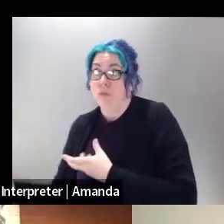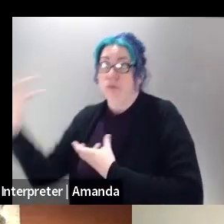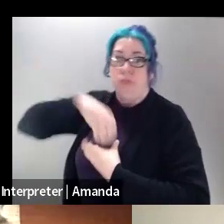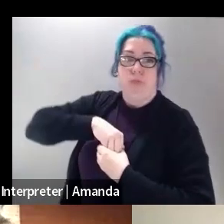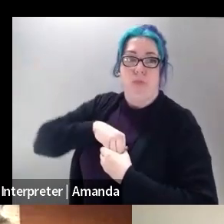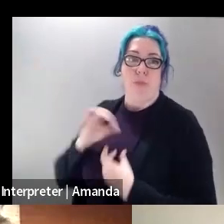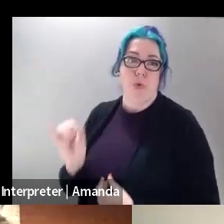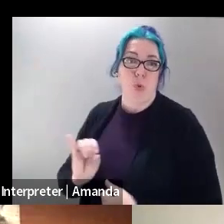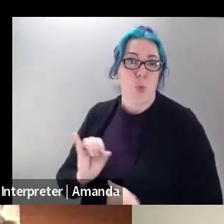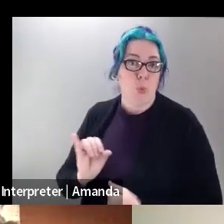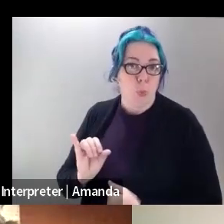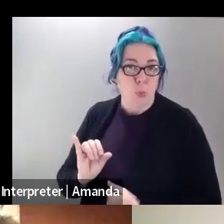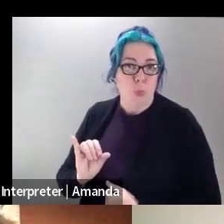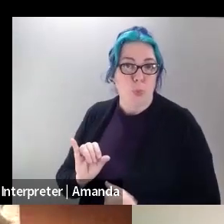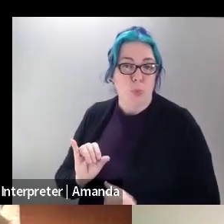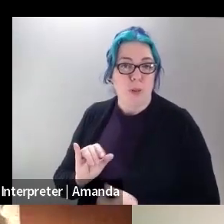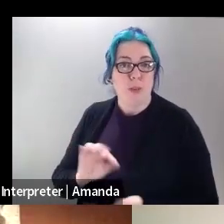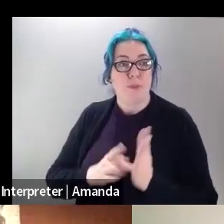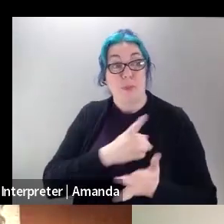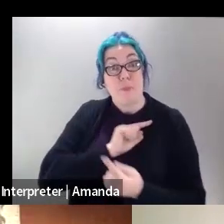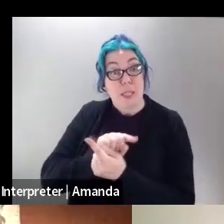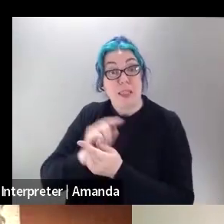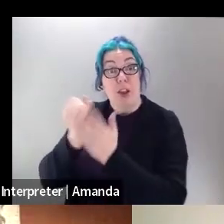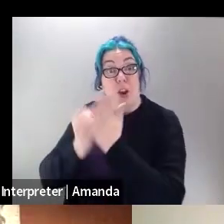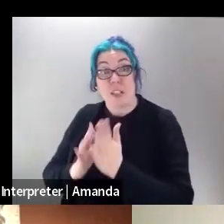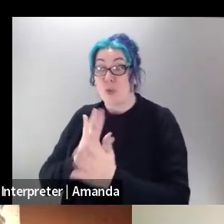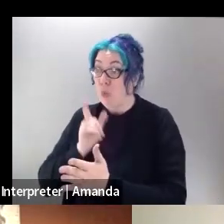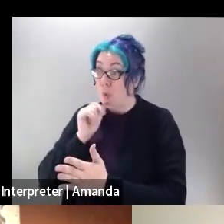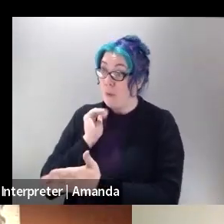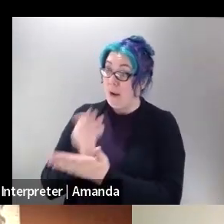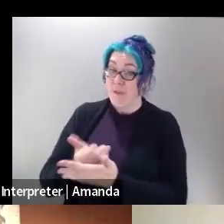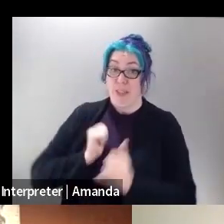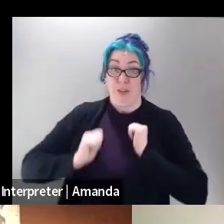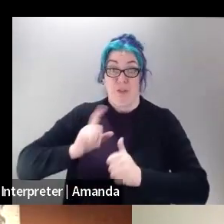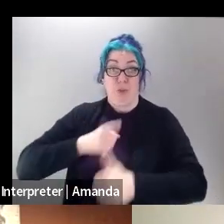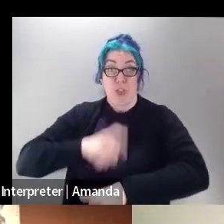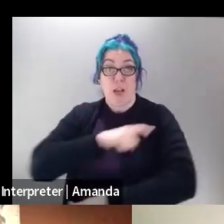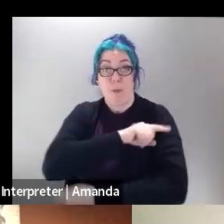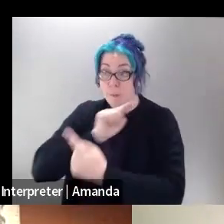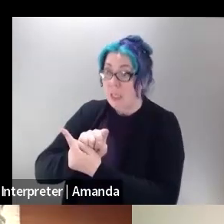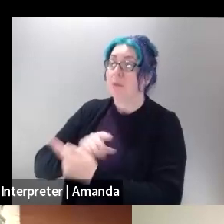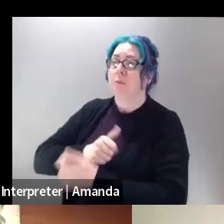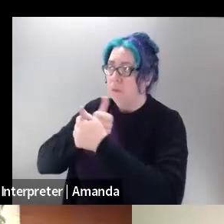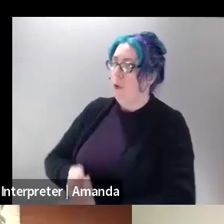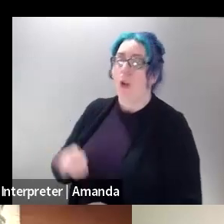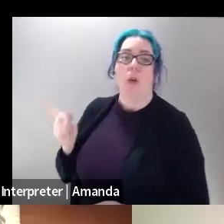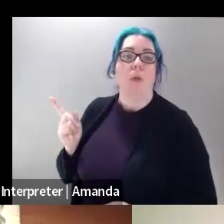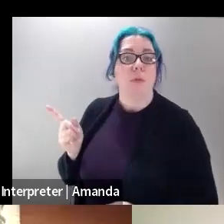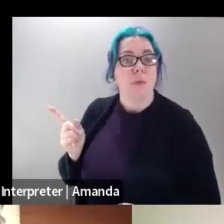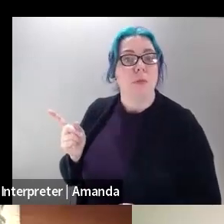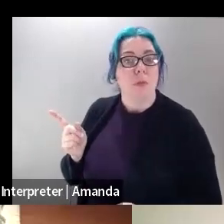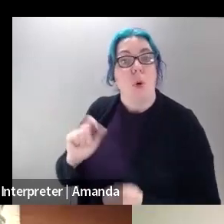it's welcoming the artist to the theater, or like as just part of the note that goes out with the daily schedule, that some of that language is